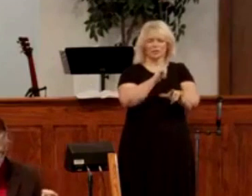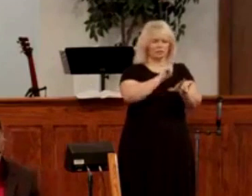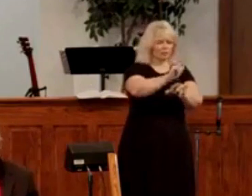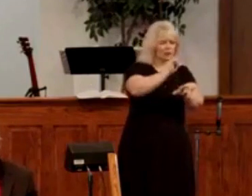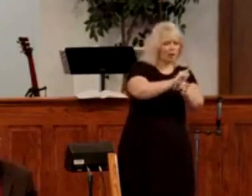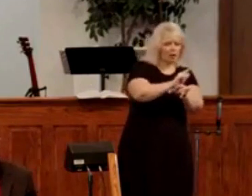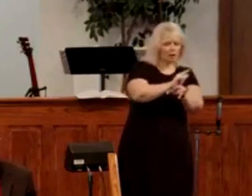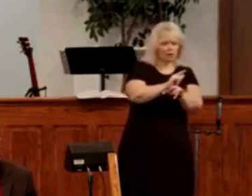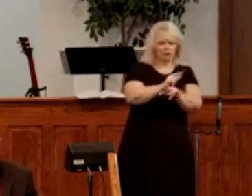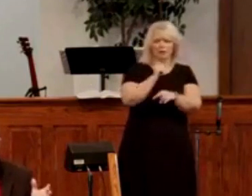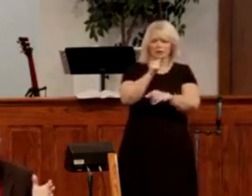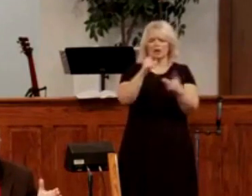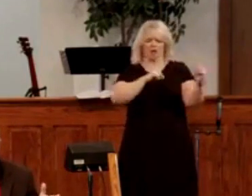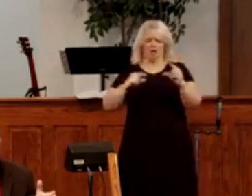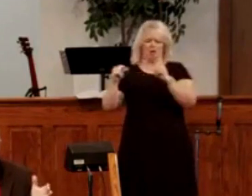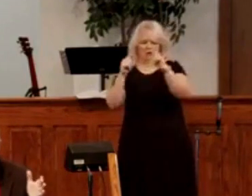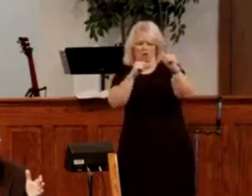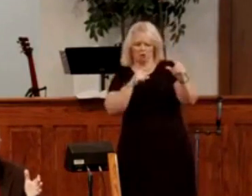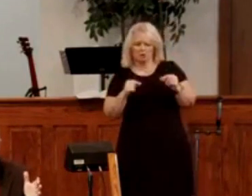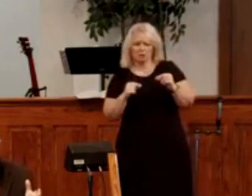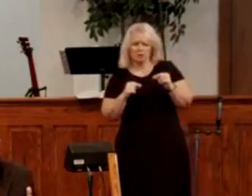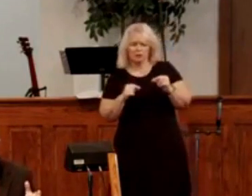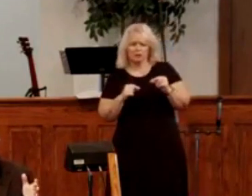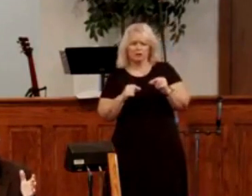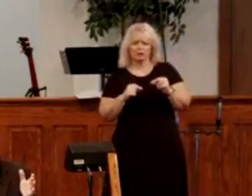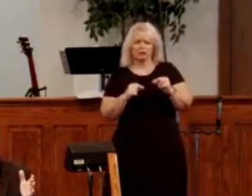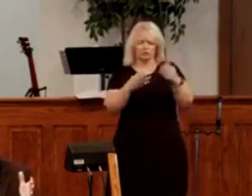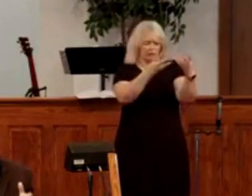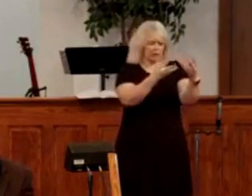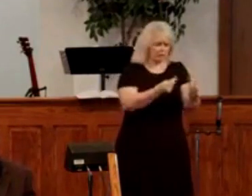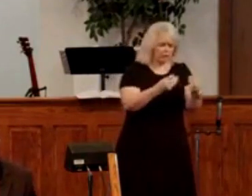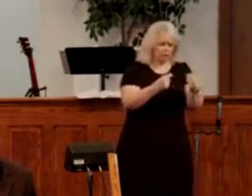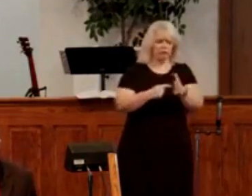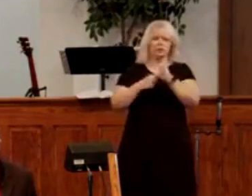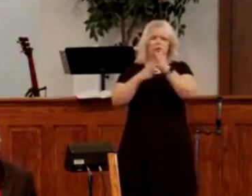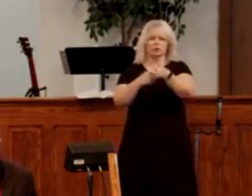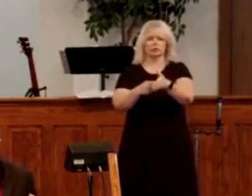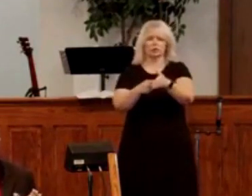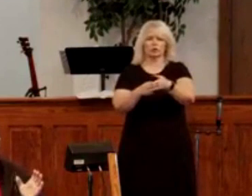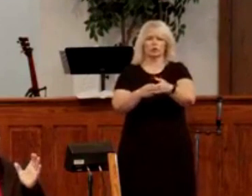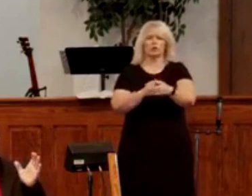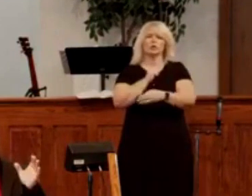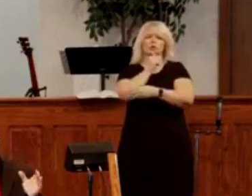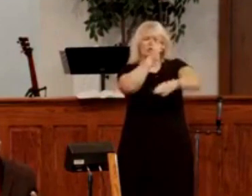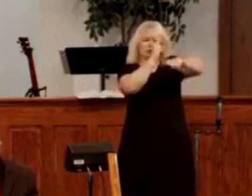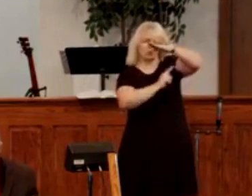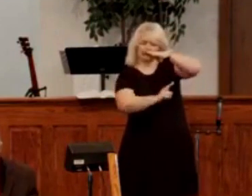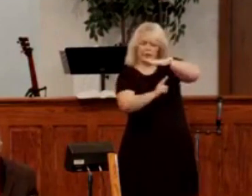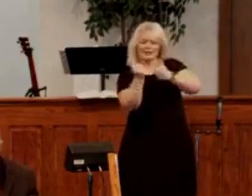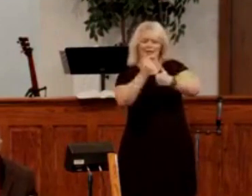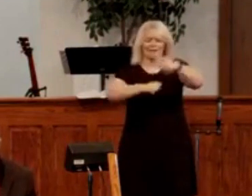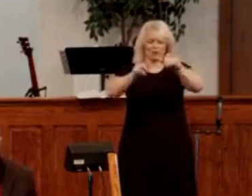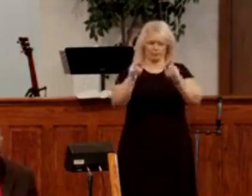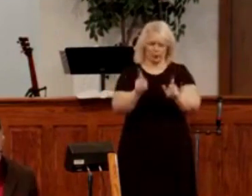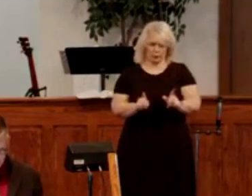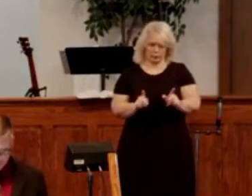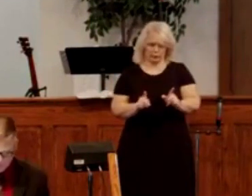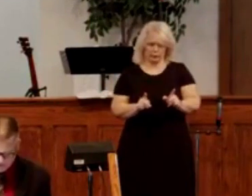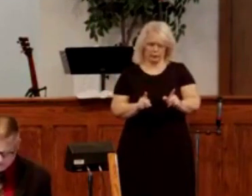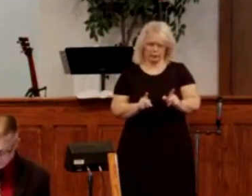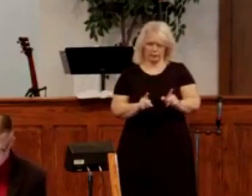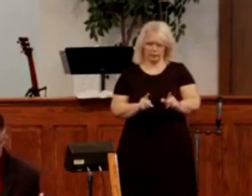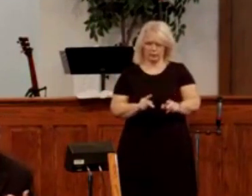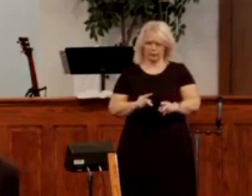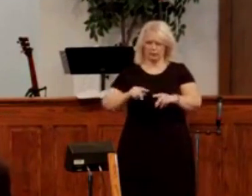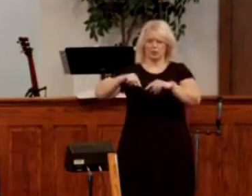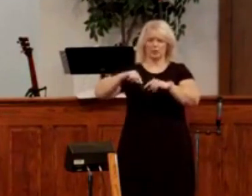avoid quarreling. Instead, they should be gentle and show true humility to everyone.